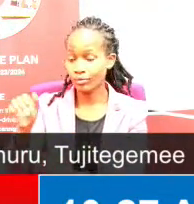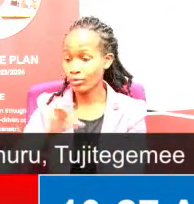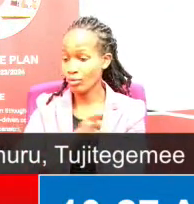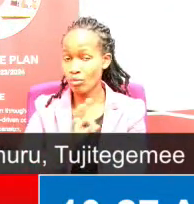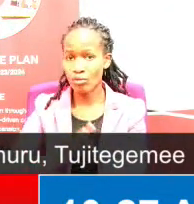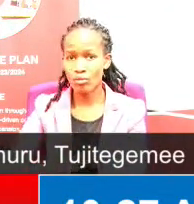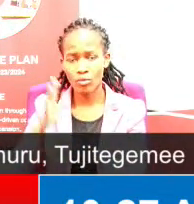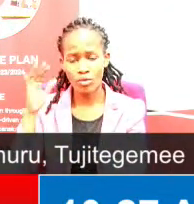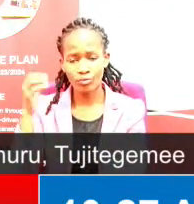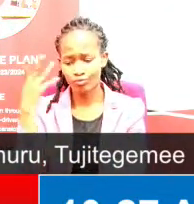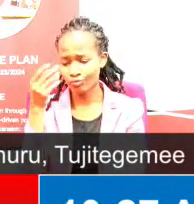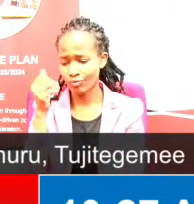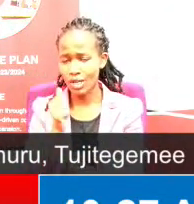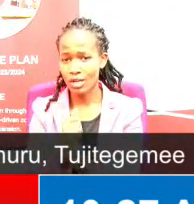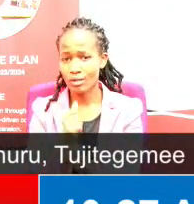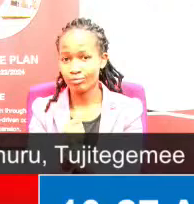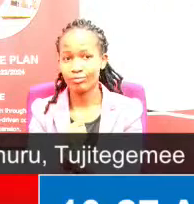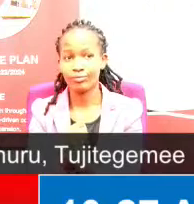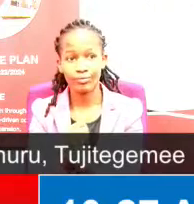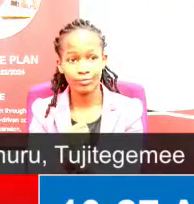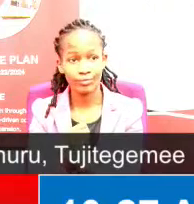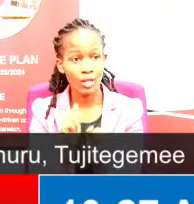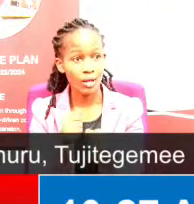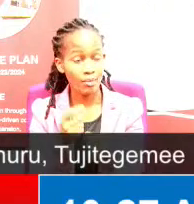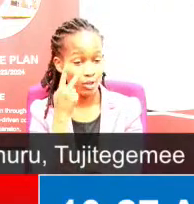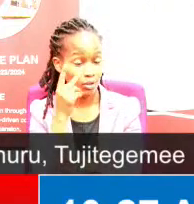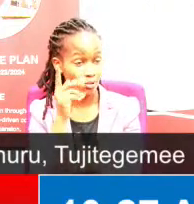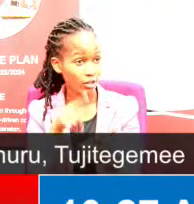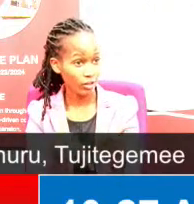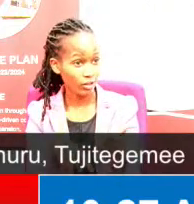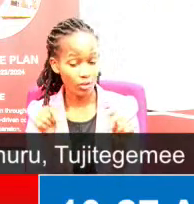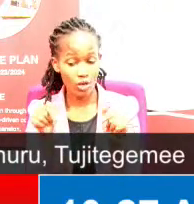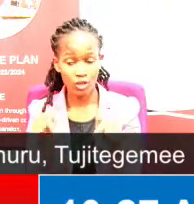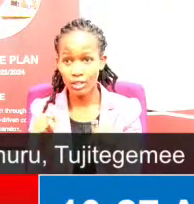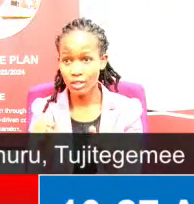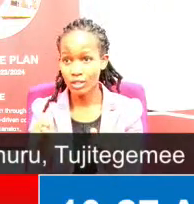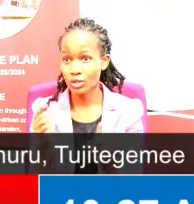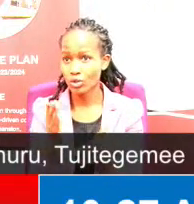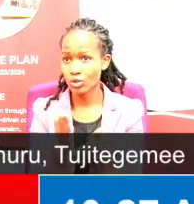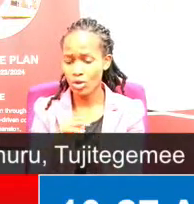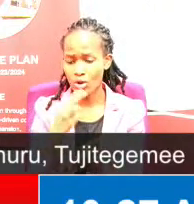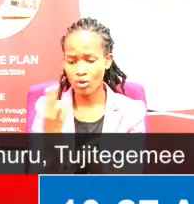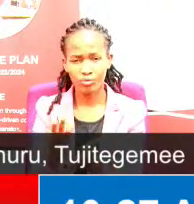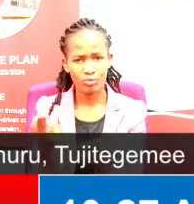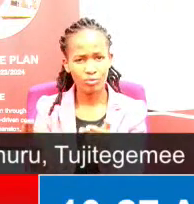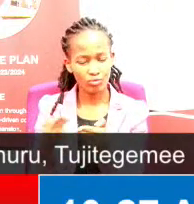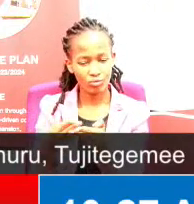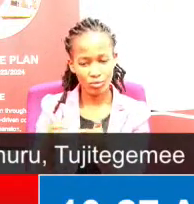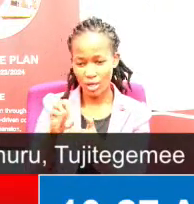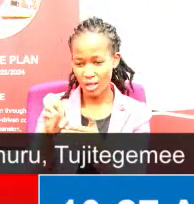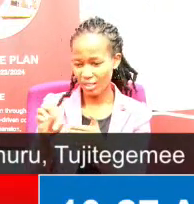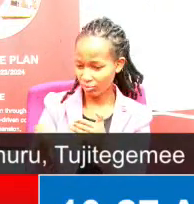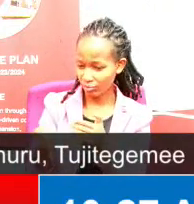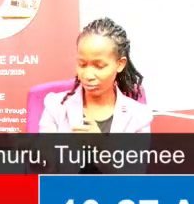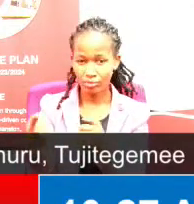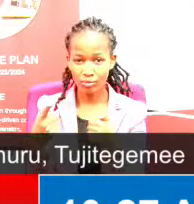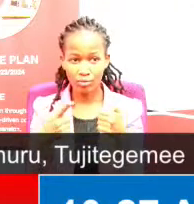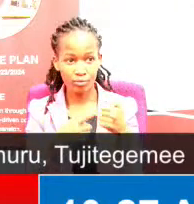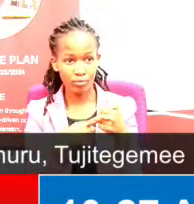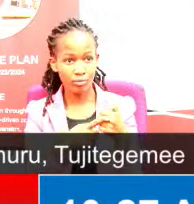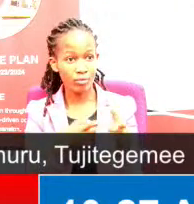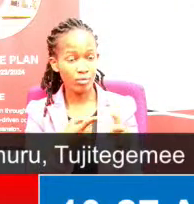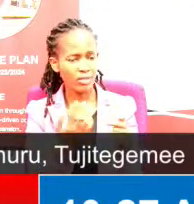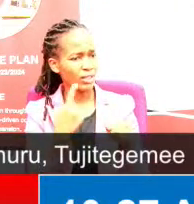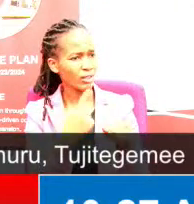fraternity for a beautiful job done. And you can see that today we are almost ending the month of June, and we are just